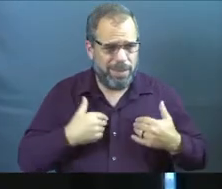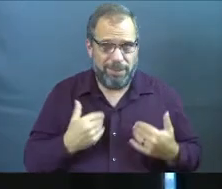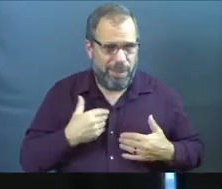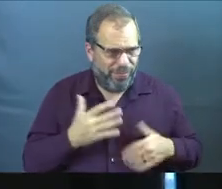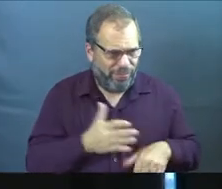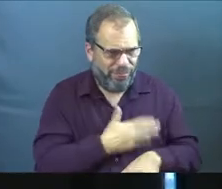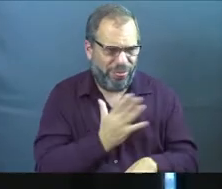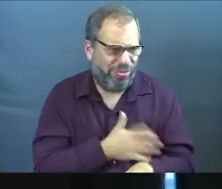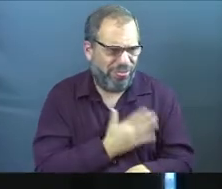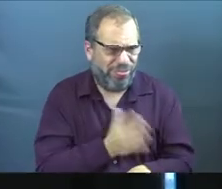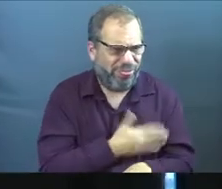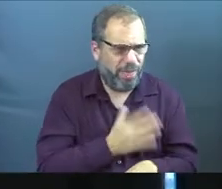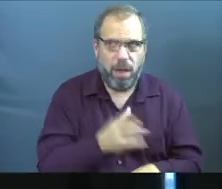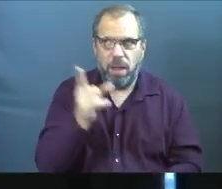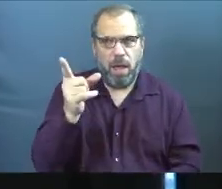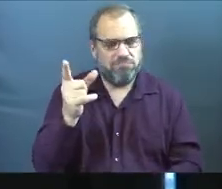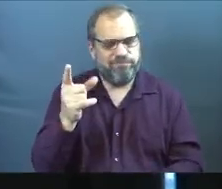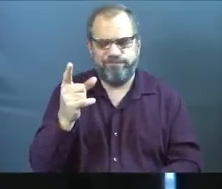ever will.